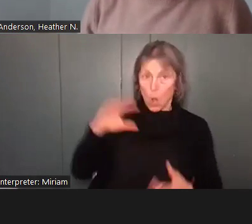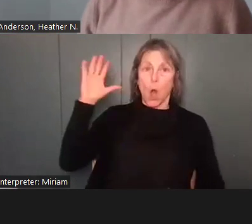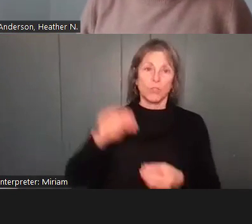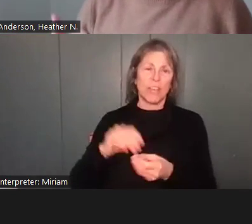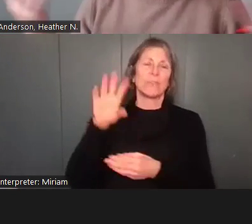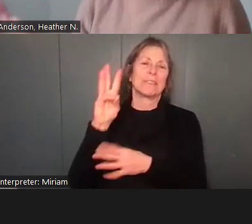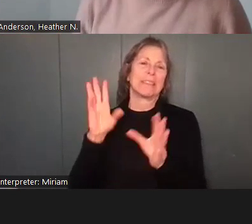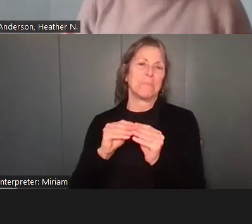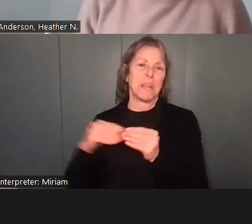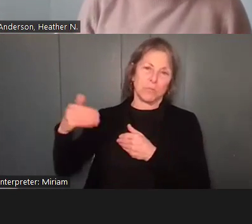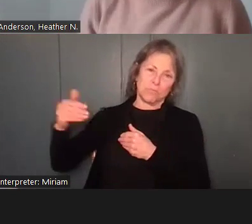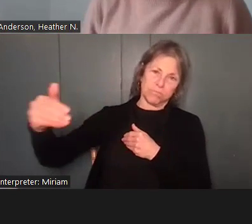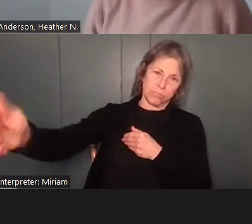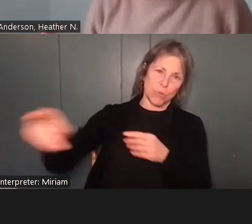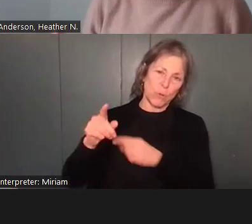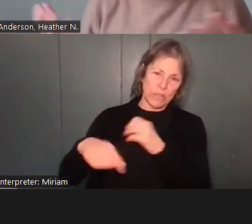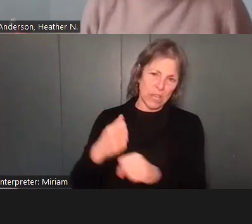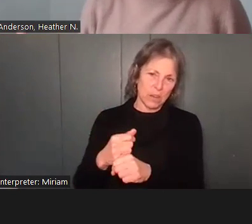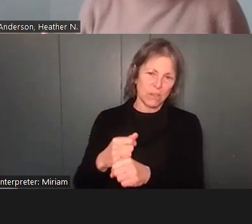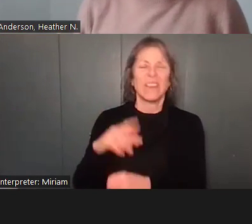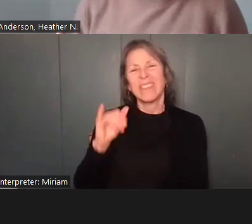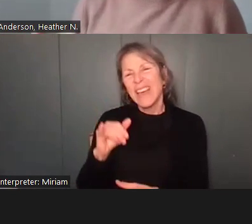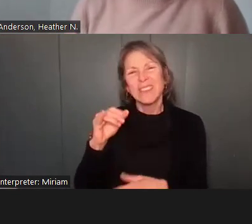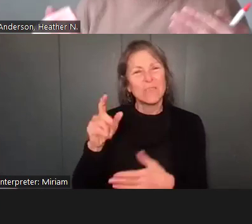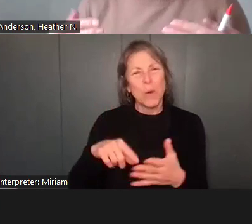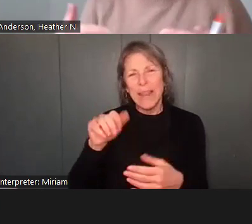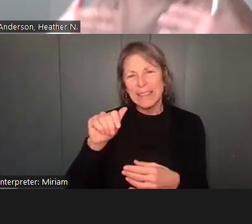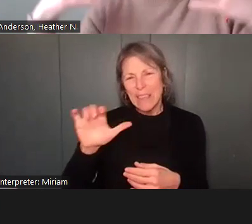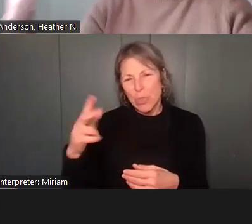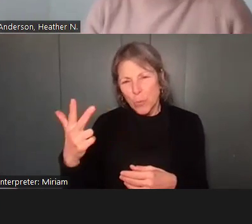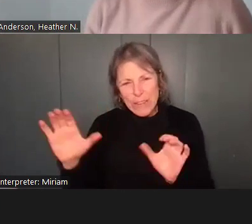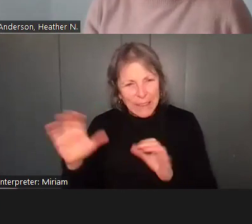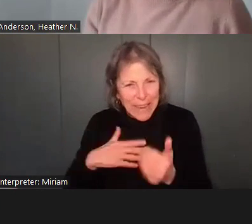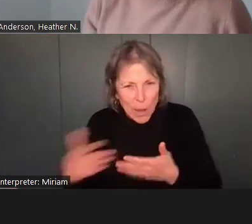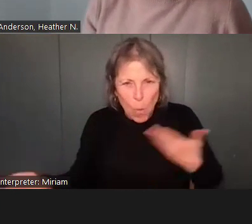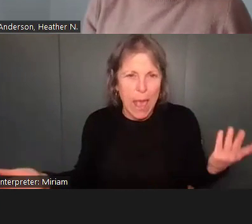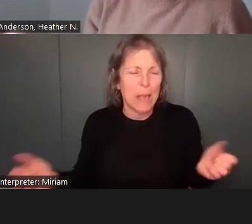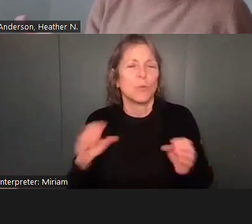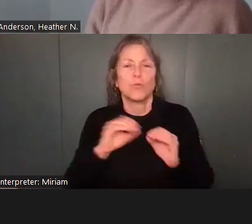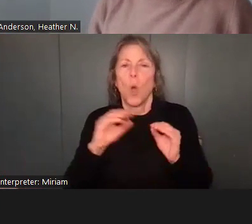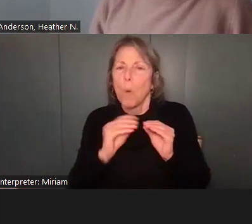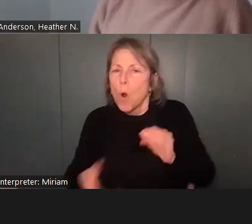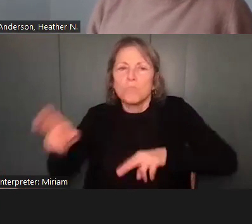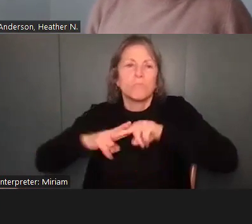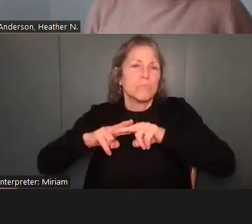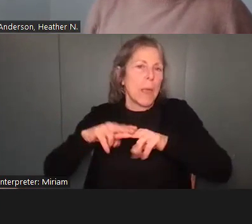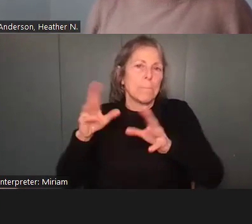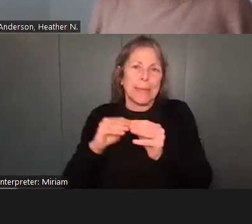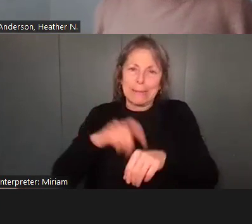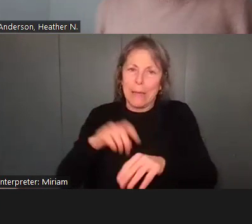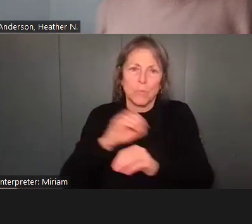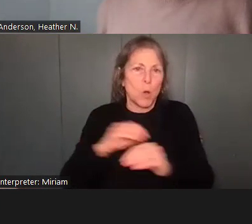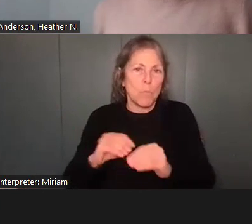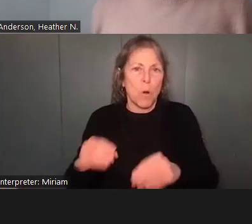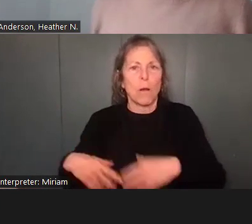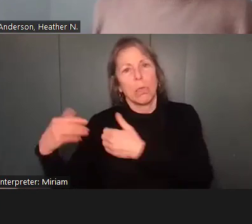meetings total, which is what AC3 is at anyway right now. So it would not be any additional meeting time or effort